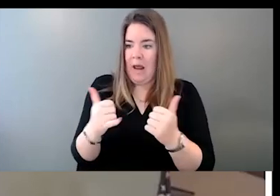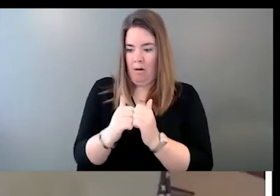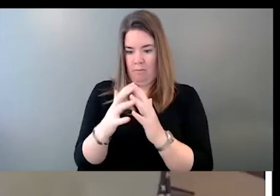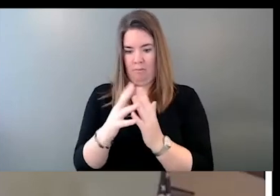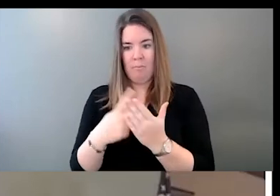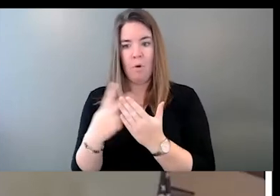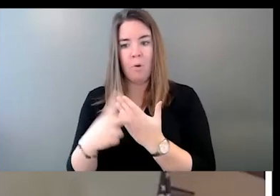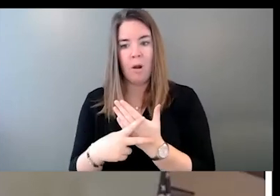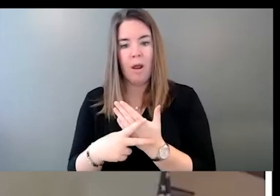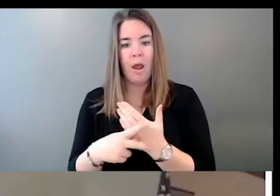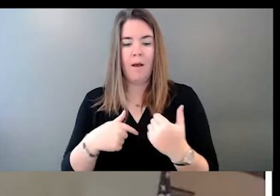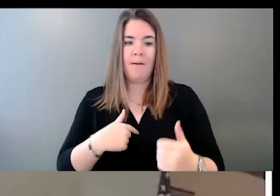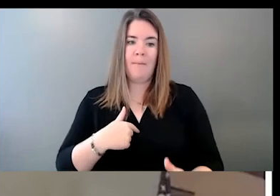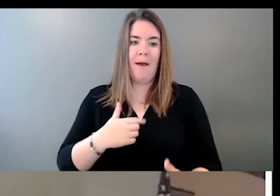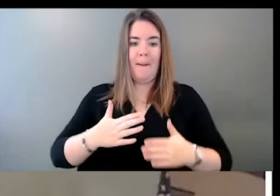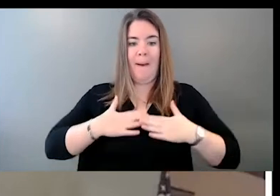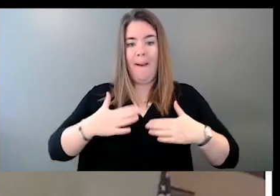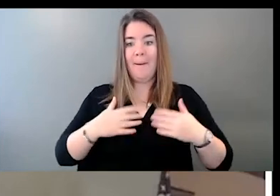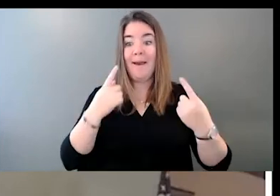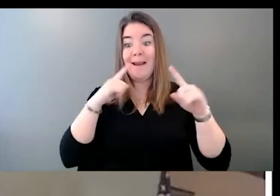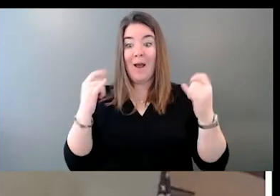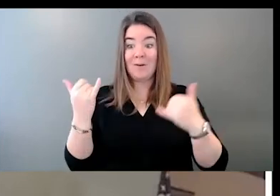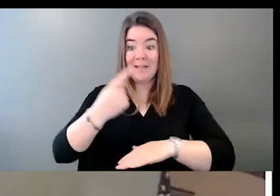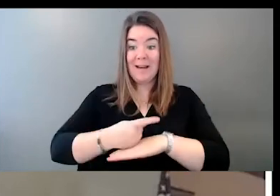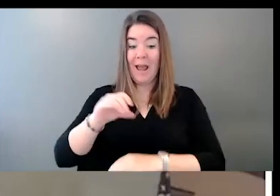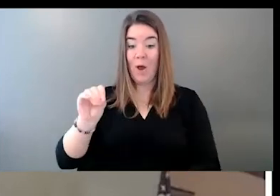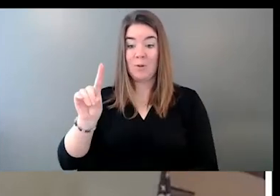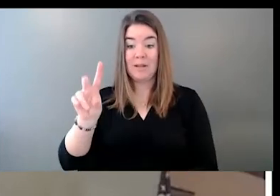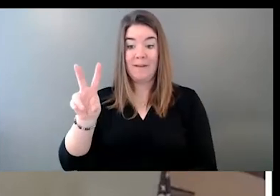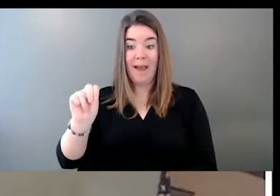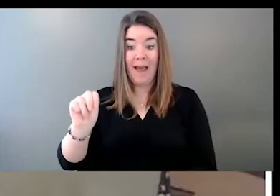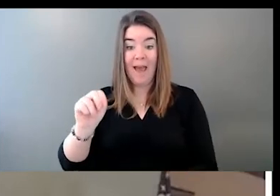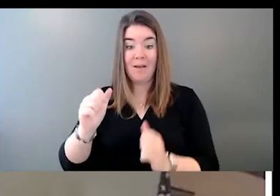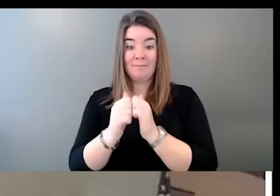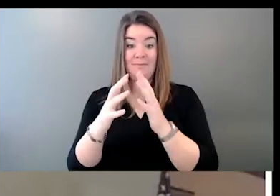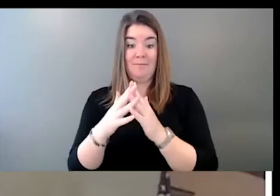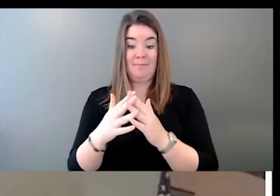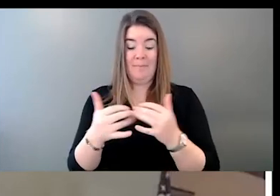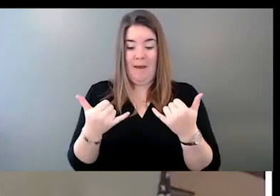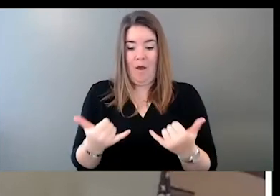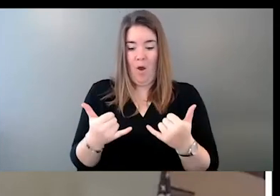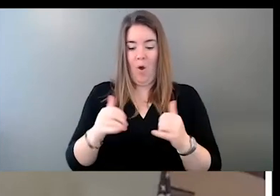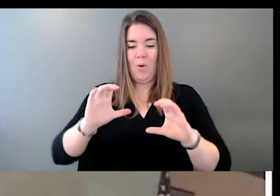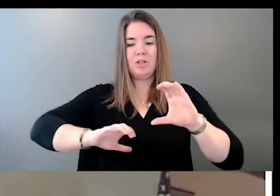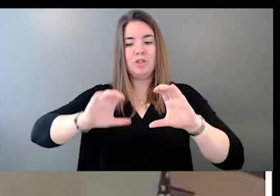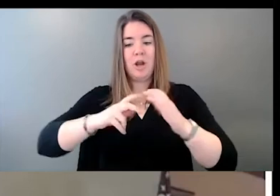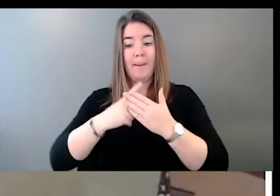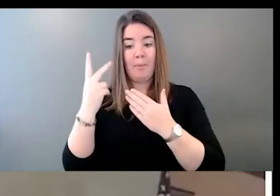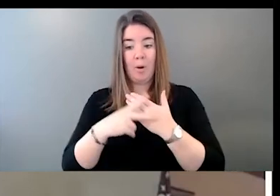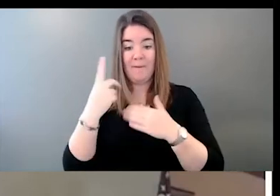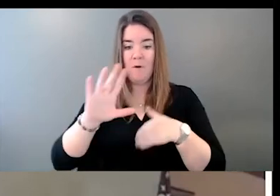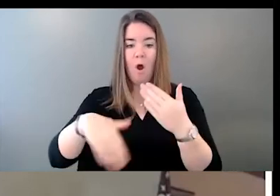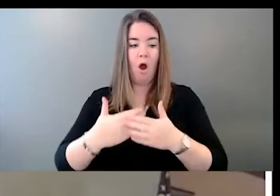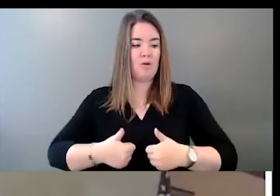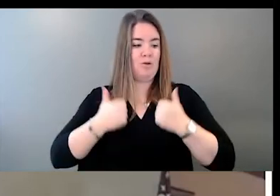feature, and I am pleased to announce that today, ODVN is launching our very own chat program for survivors across the